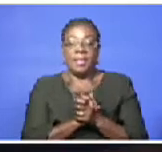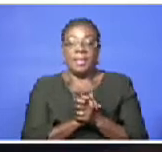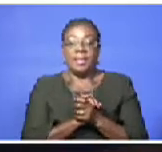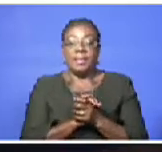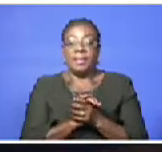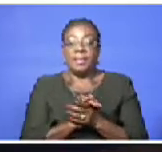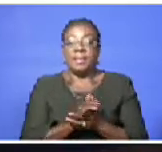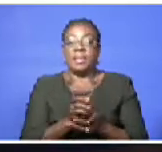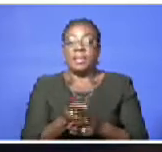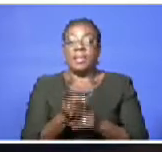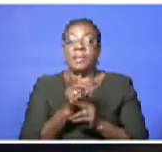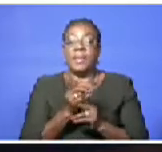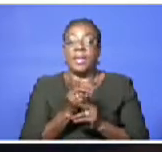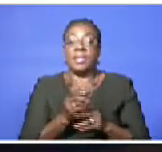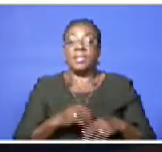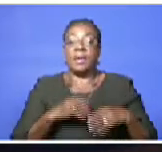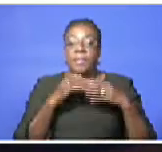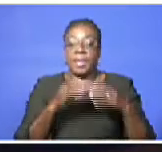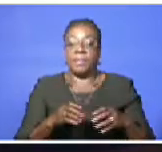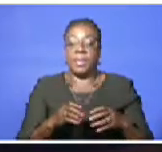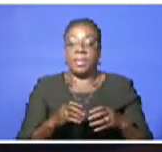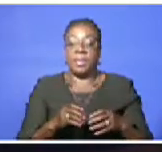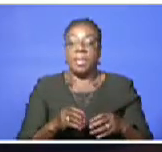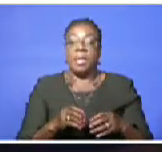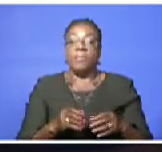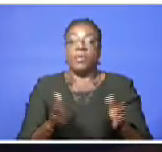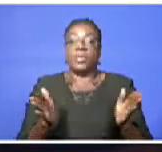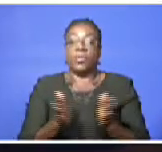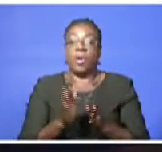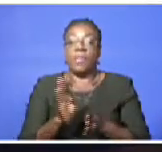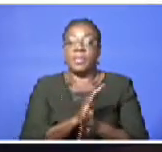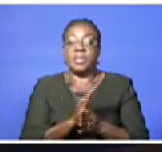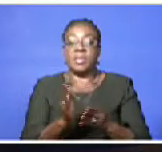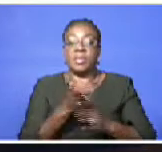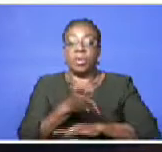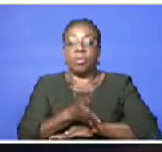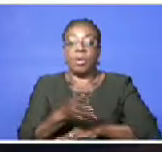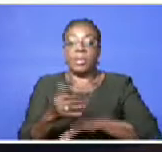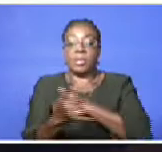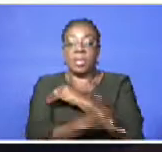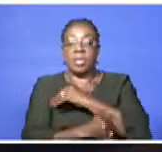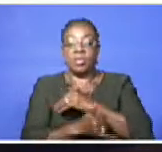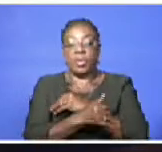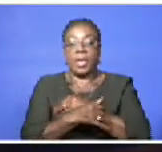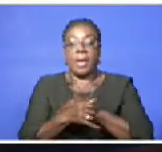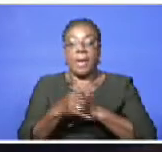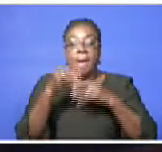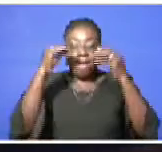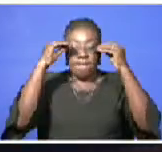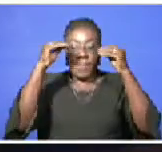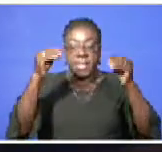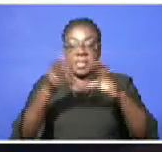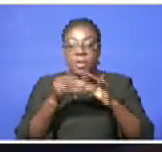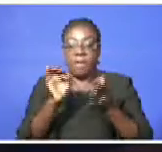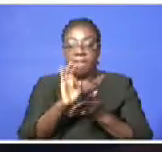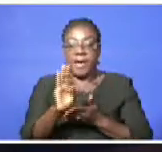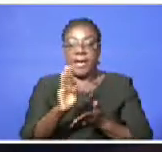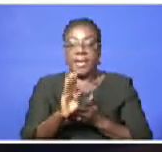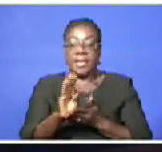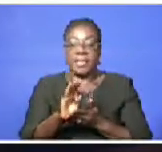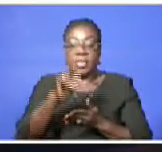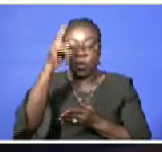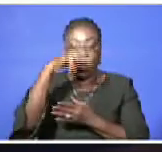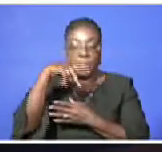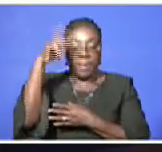Government keeping its commitment to support and fund small businesses across the country. Minister of Finance, Deputy Prime Minister, the Honorable Peter Turnquest, revealing